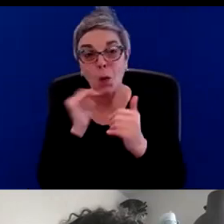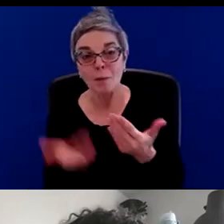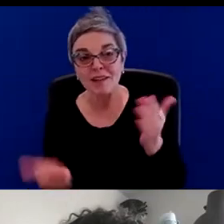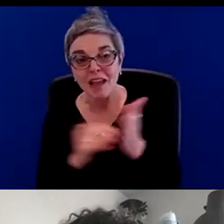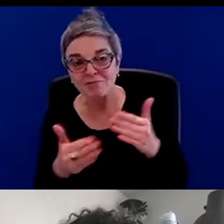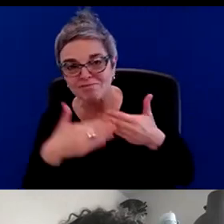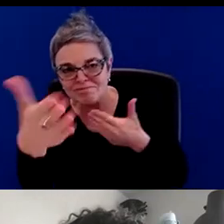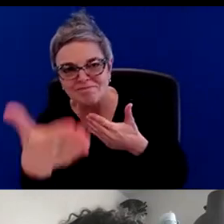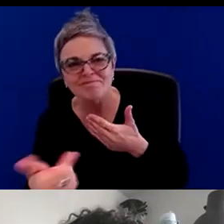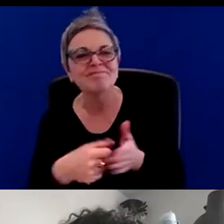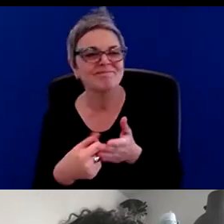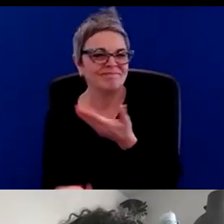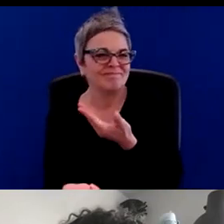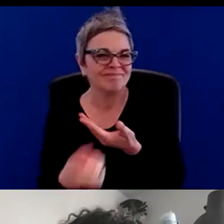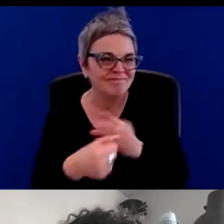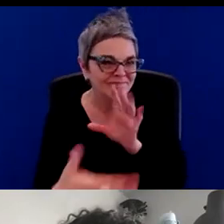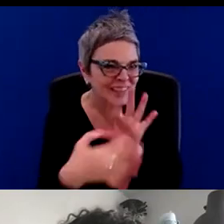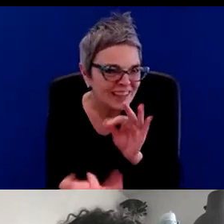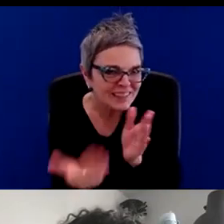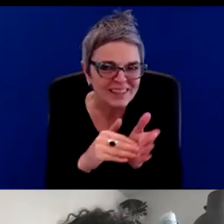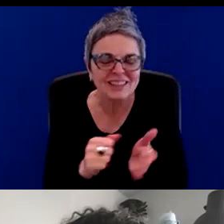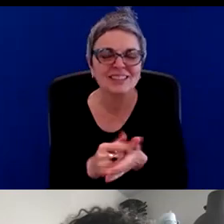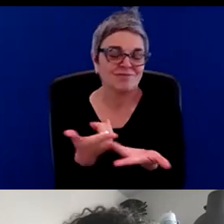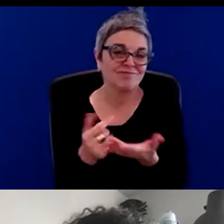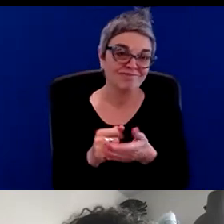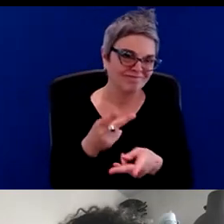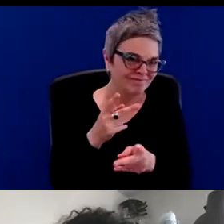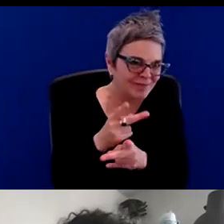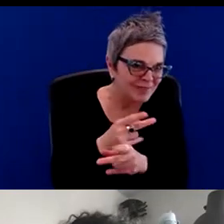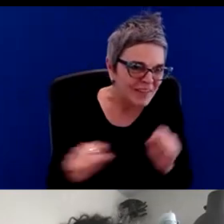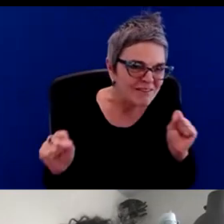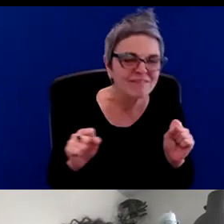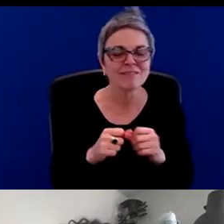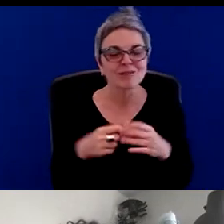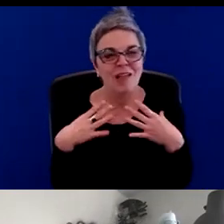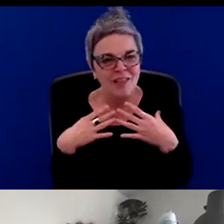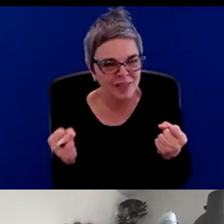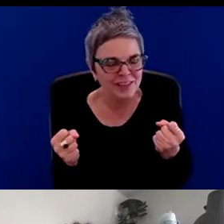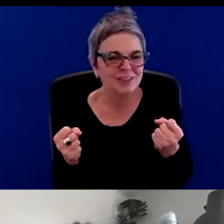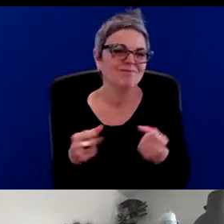touch, and take care, everybody. Thank you. Bye, y'all. Bye.